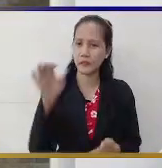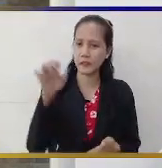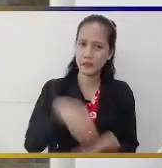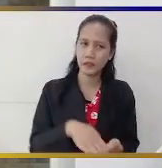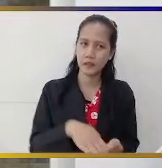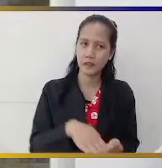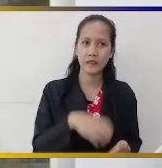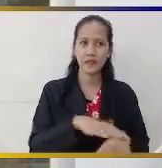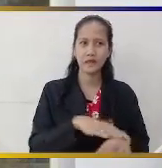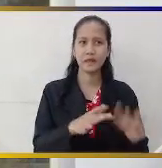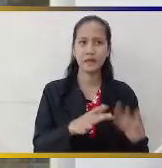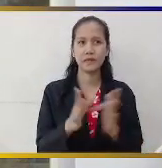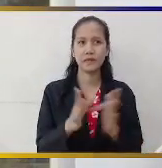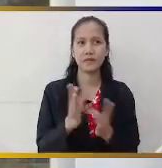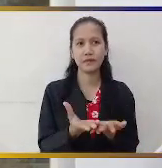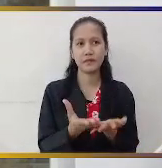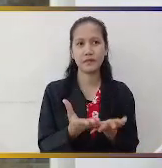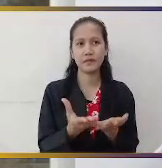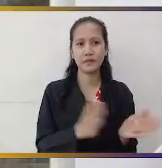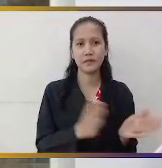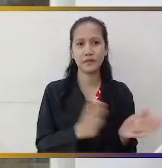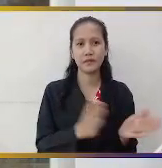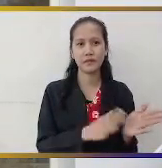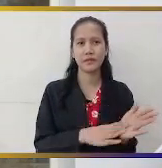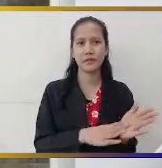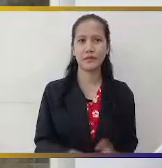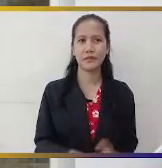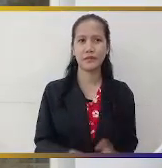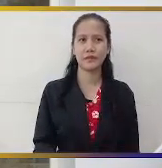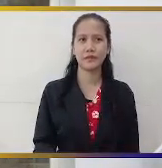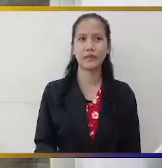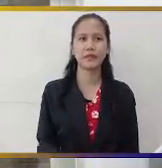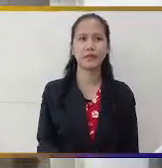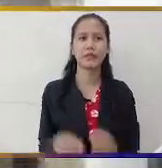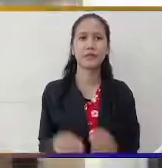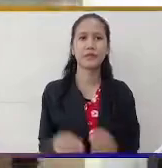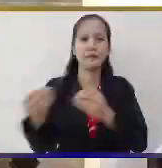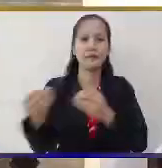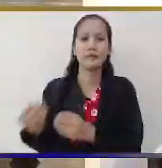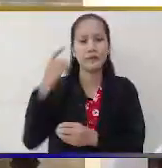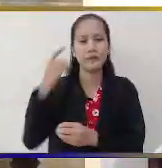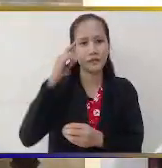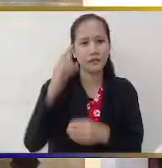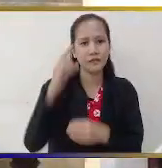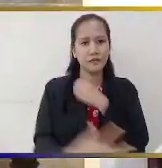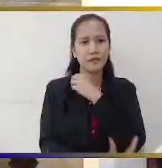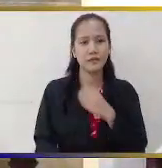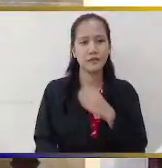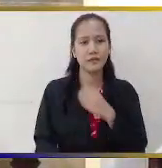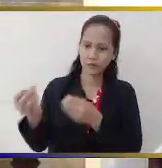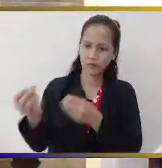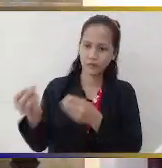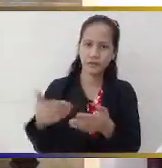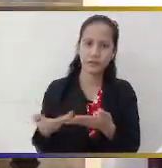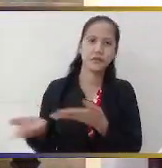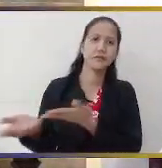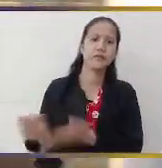started giving to help the college, giving to help the academy, giving to help the poor, the bus ministry. Where else can I give,